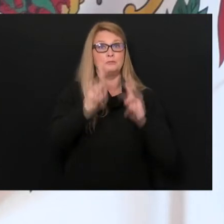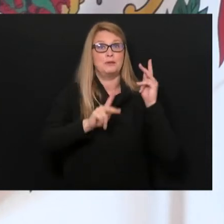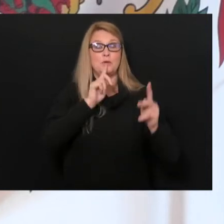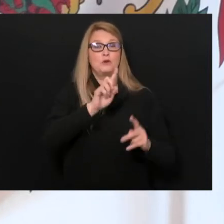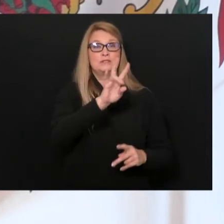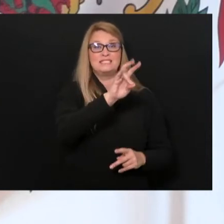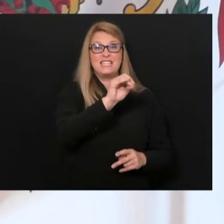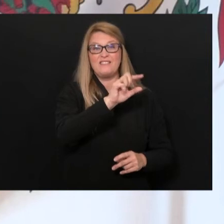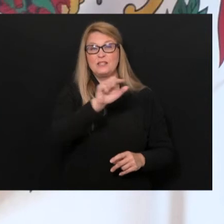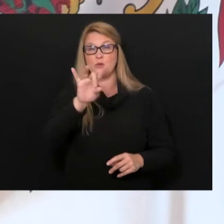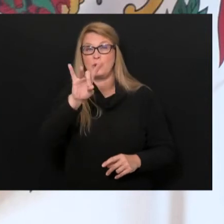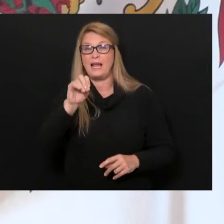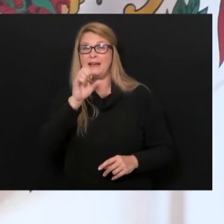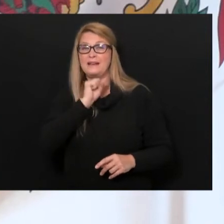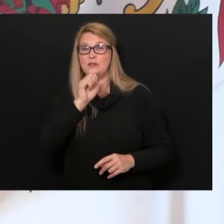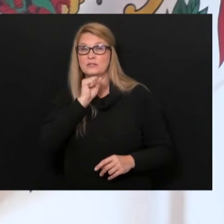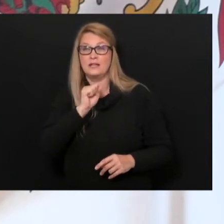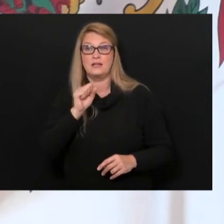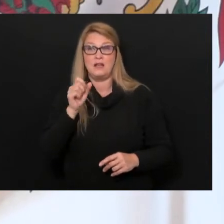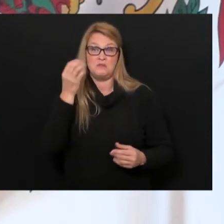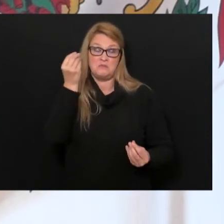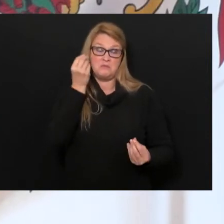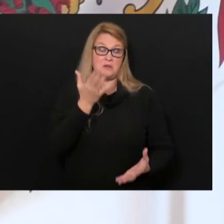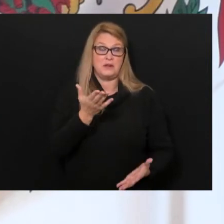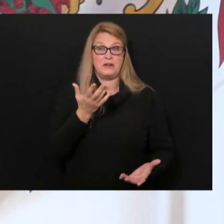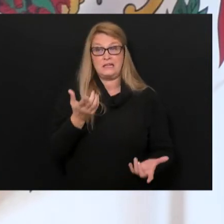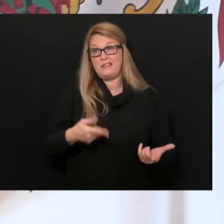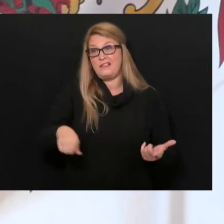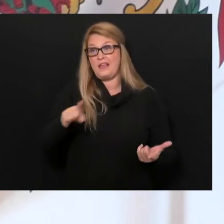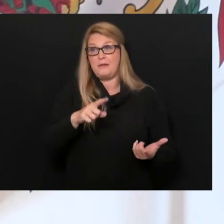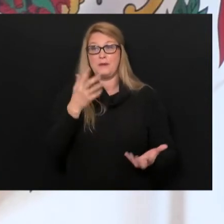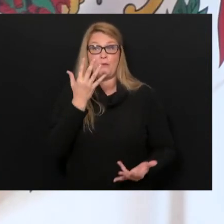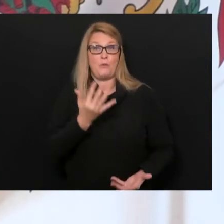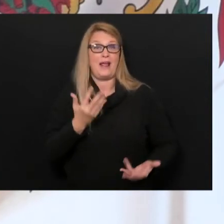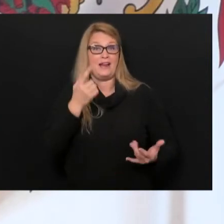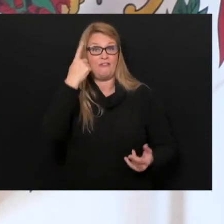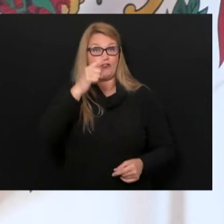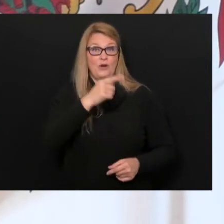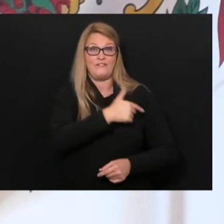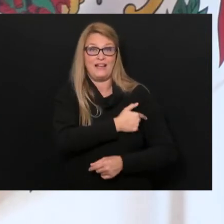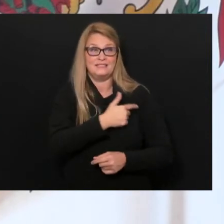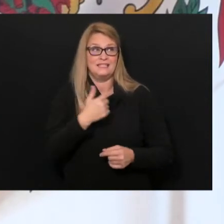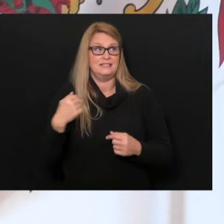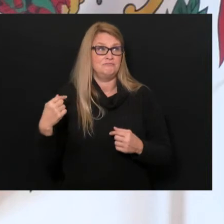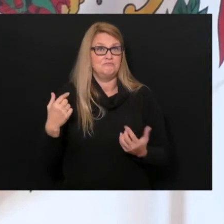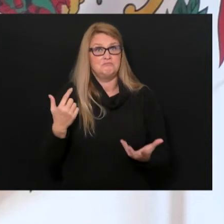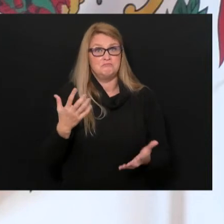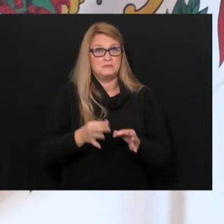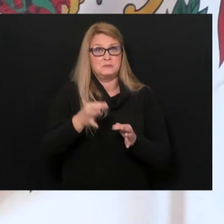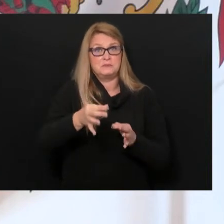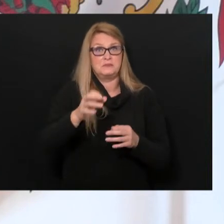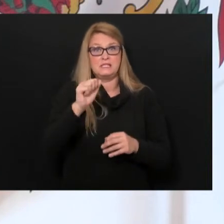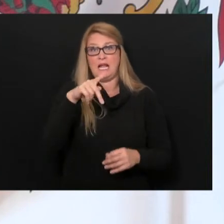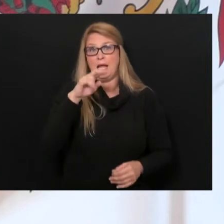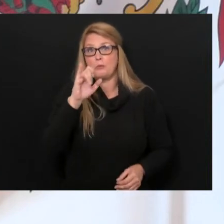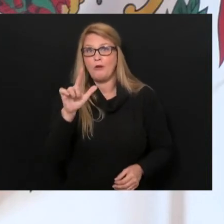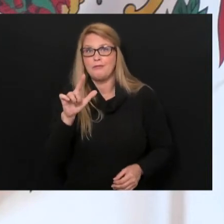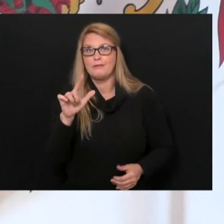over and over they would not be getting a vaccine until probably April. And absolutely, they were scared to